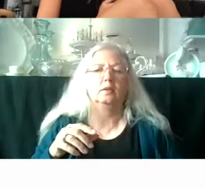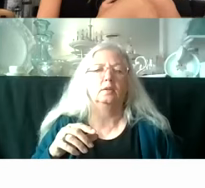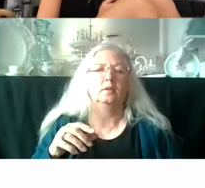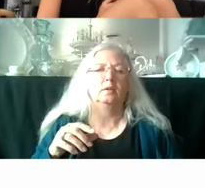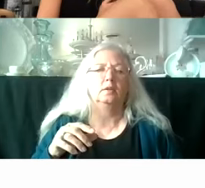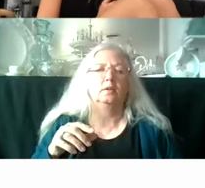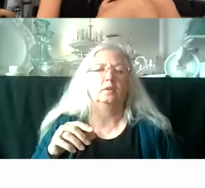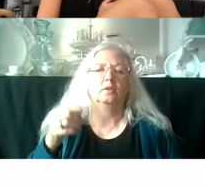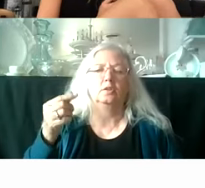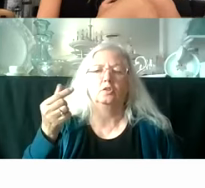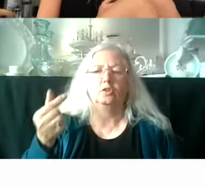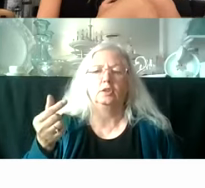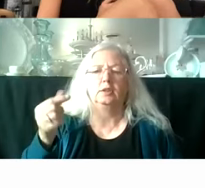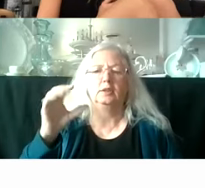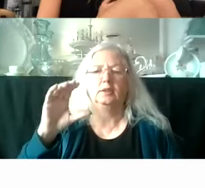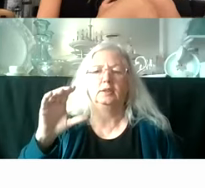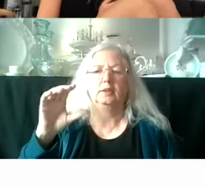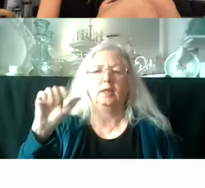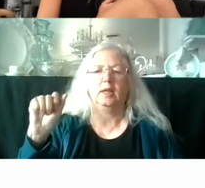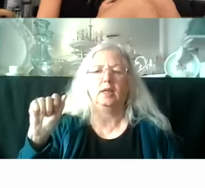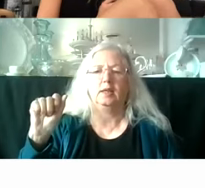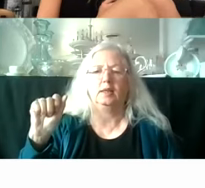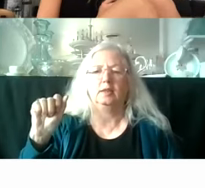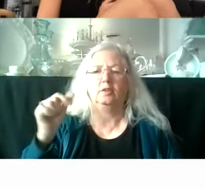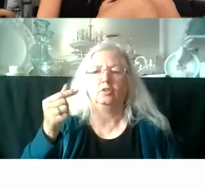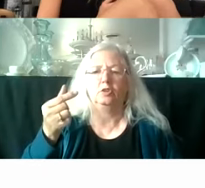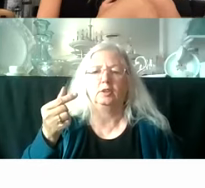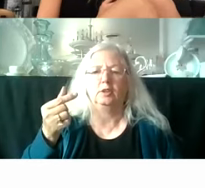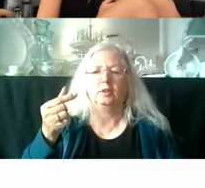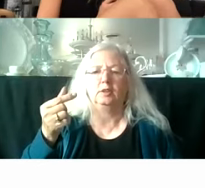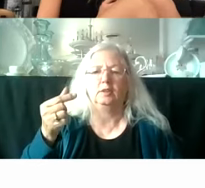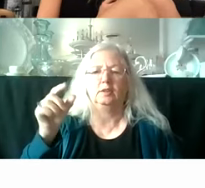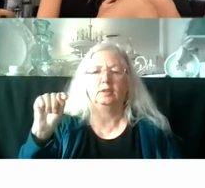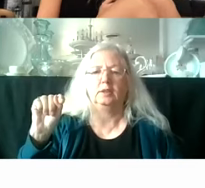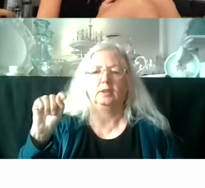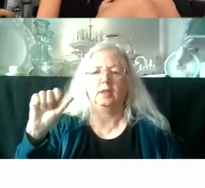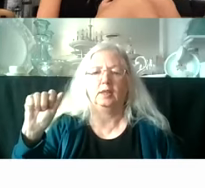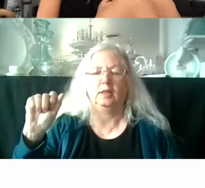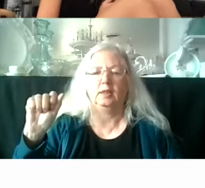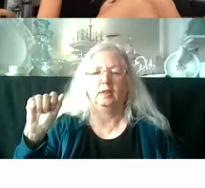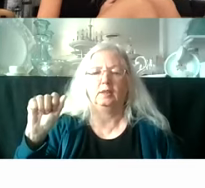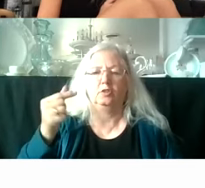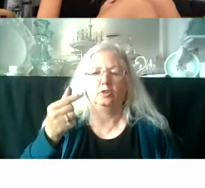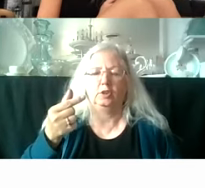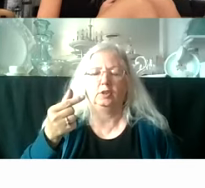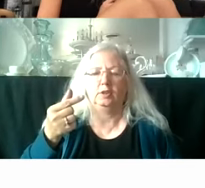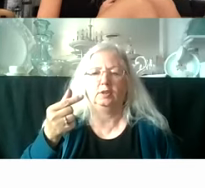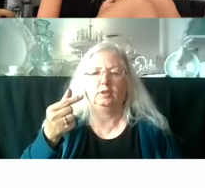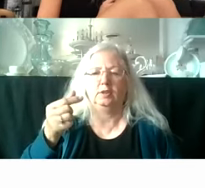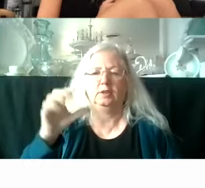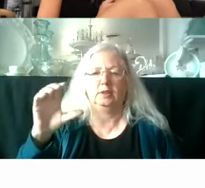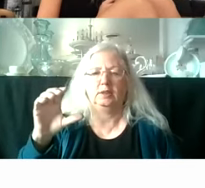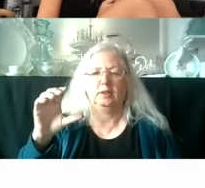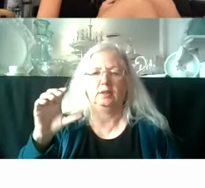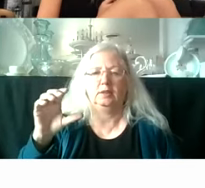C, T, A, G, T, A, G,